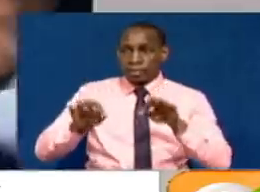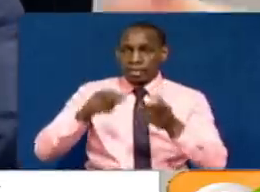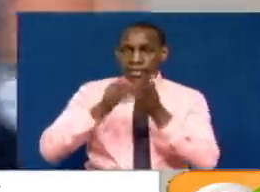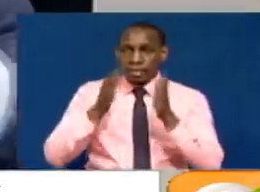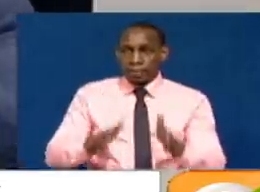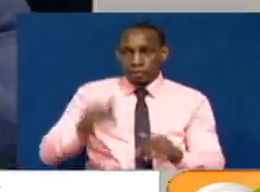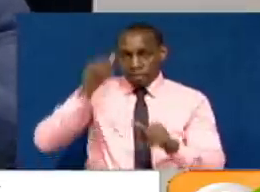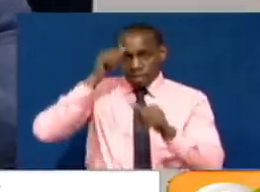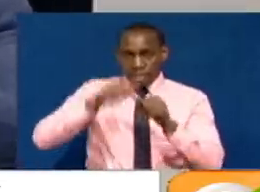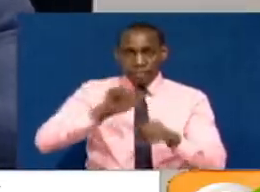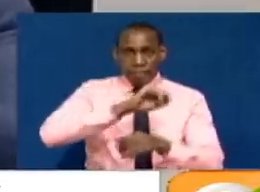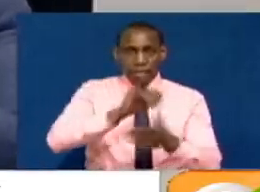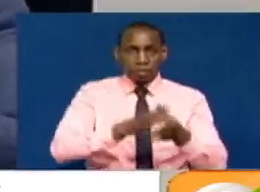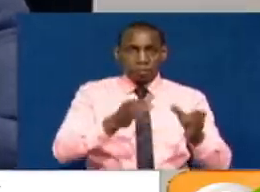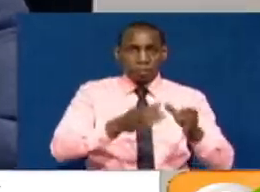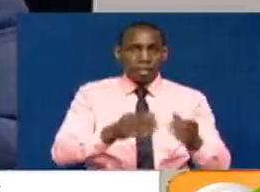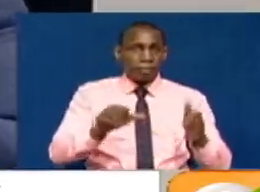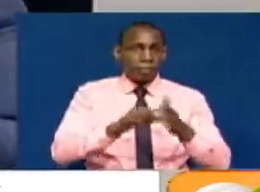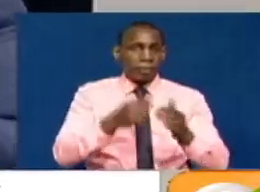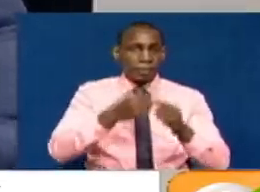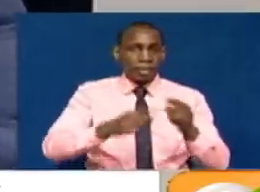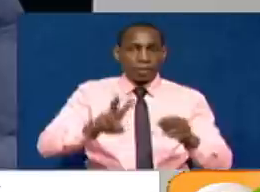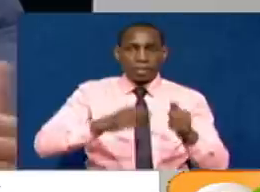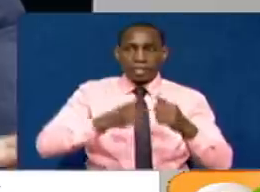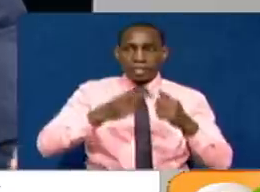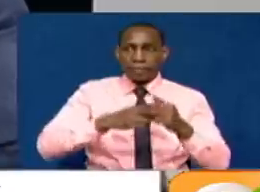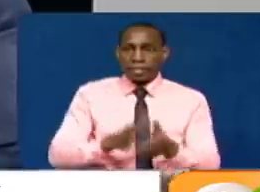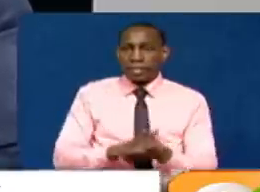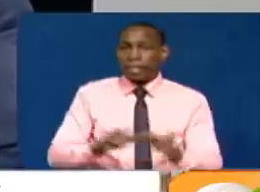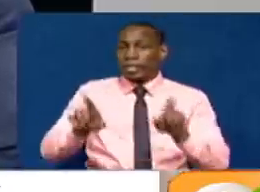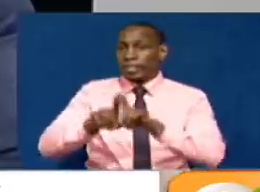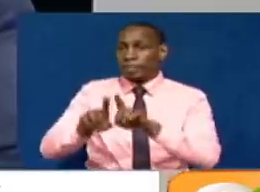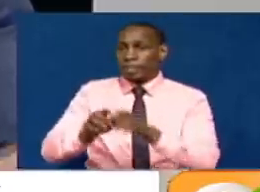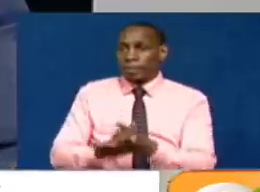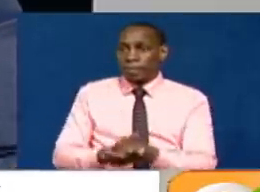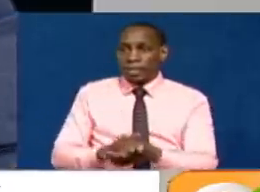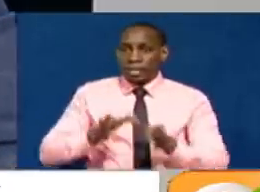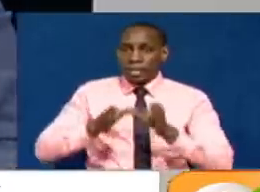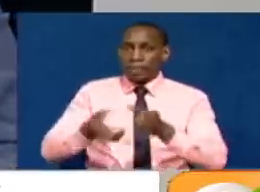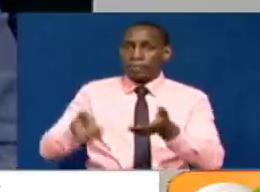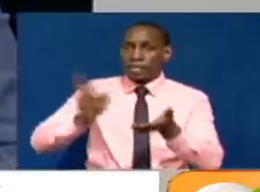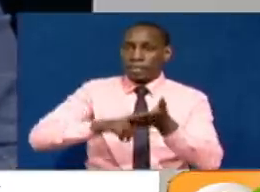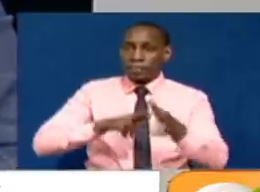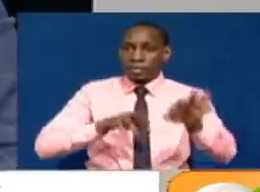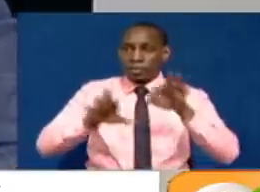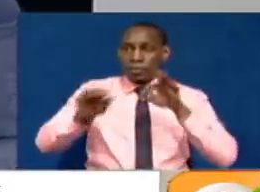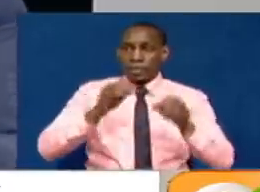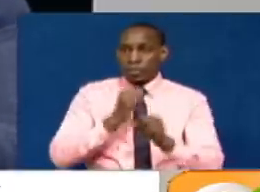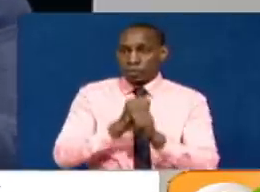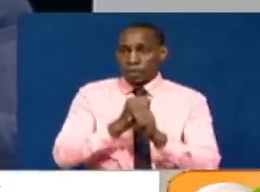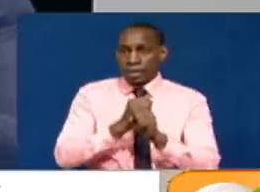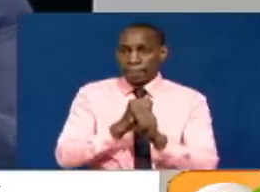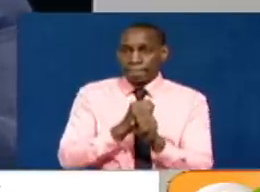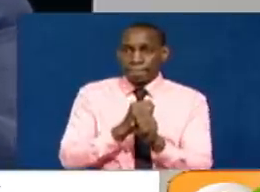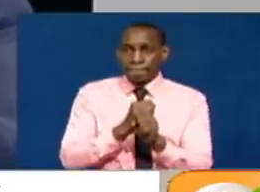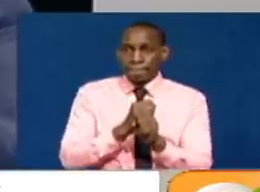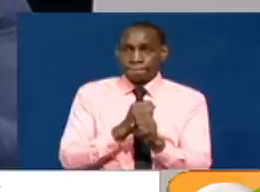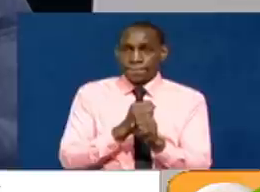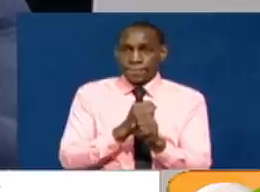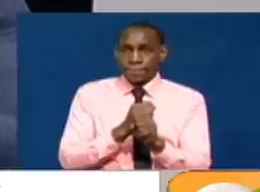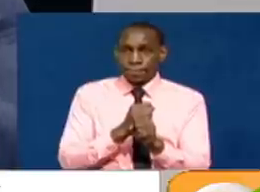candidates. You remember the Jubilee fiasco in 2017 that even forced a repeat nomination exercise. And so you